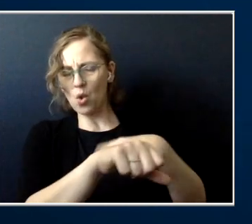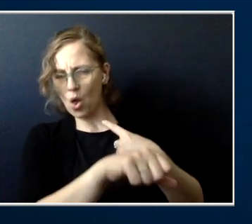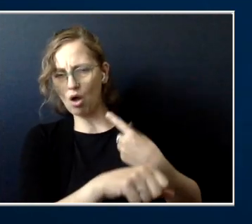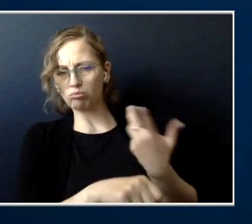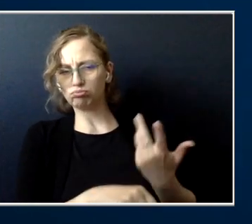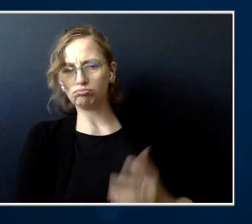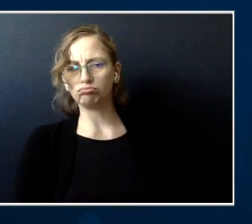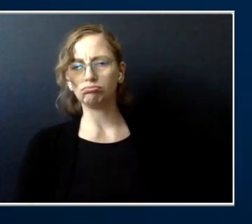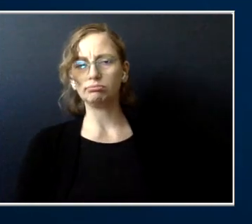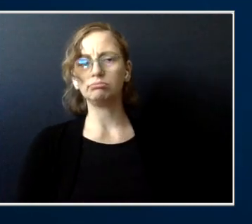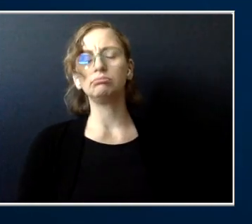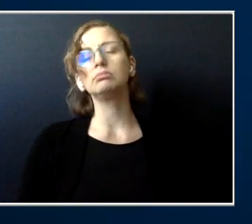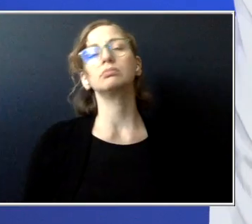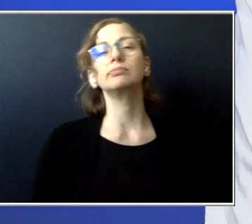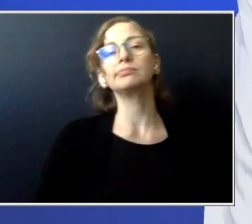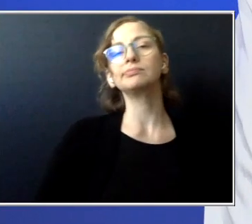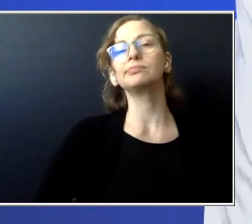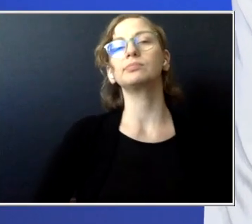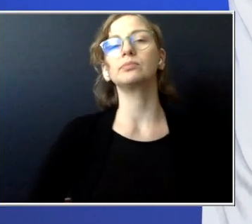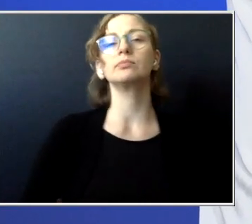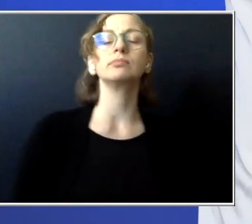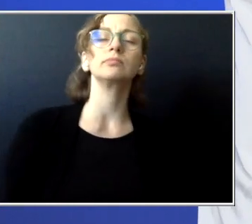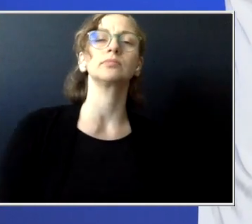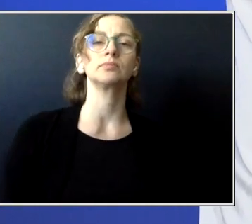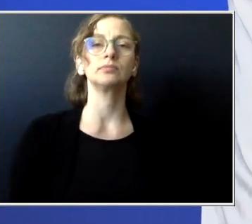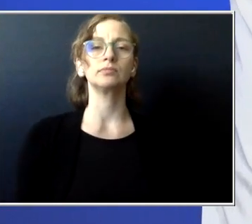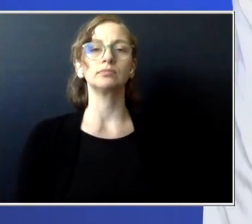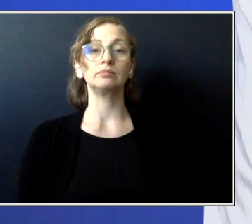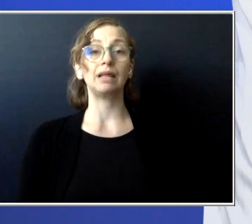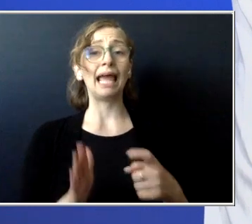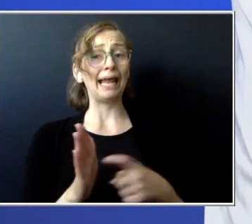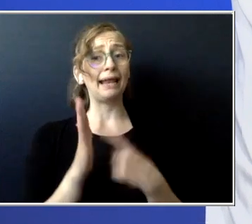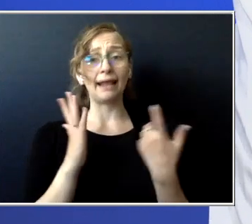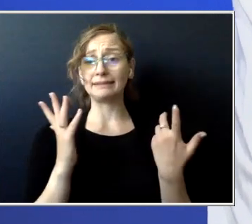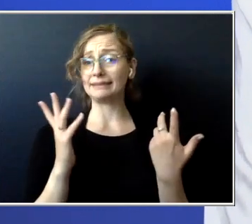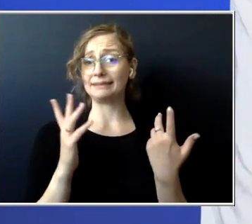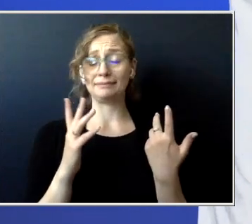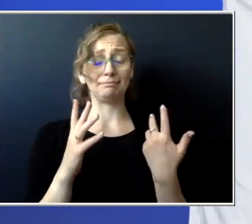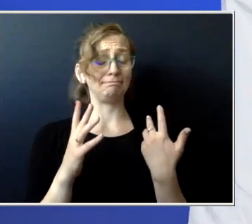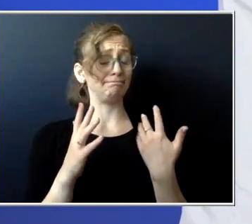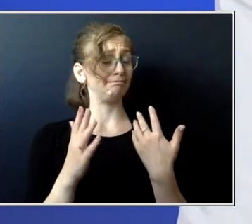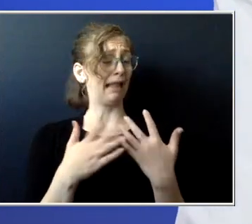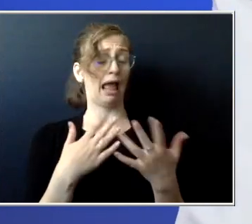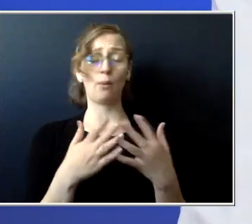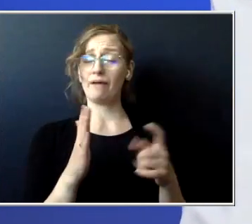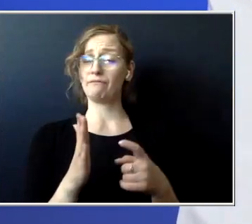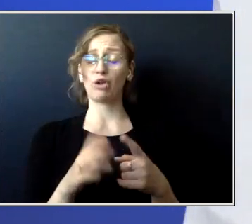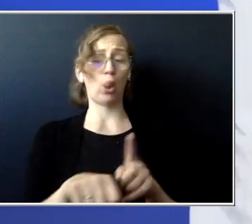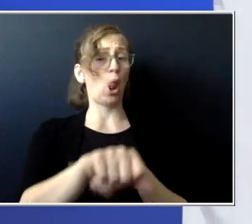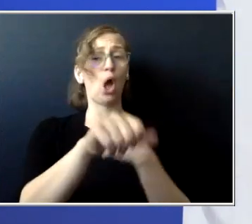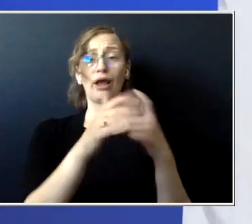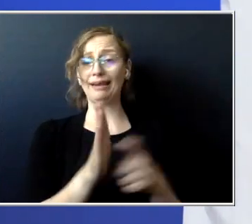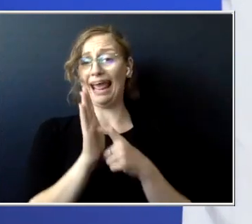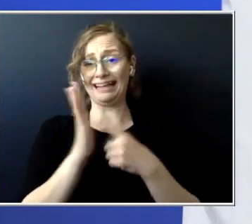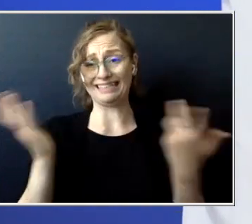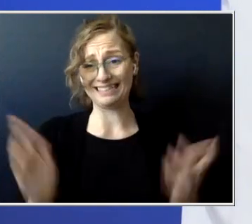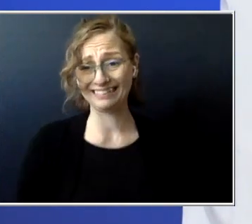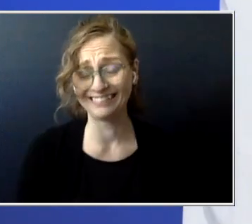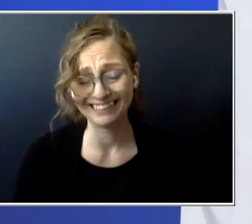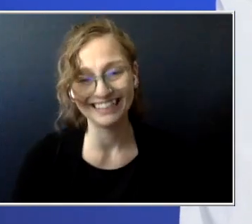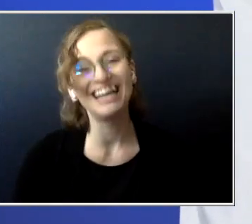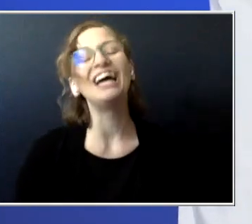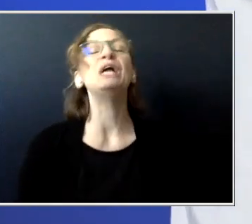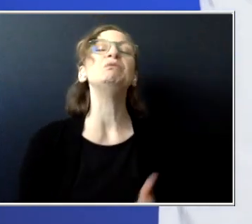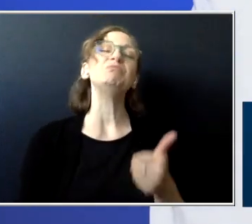Dr. Danner? It takes as long as it takes, I guess is the simplest answer. So there's a couple of approaches that are